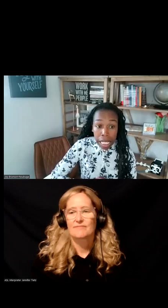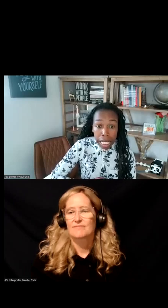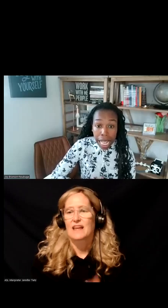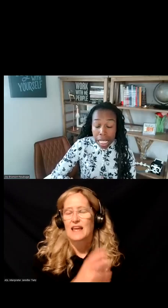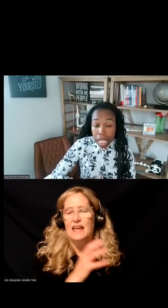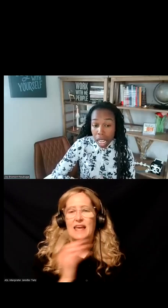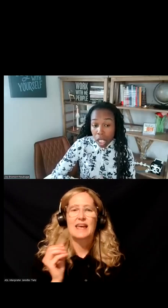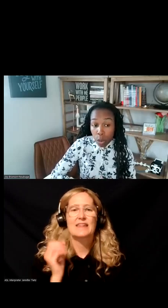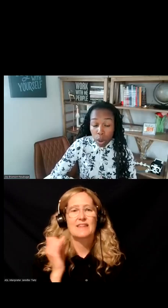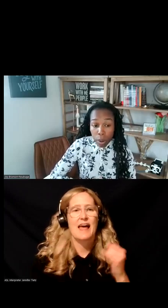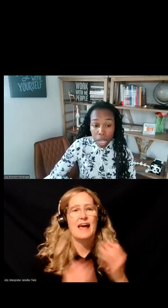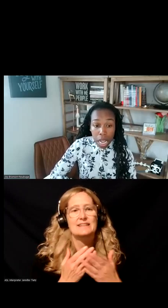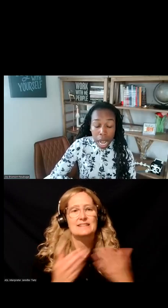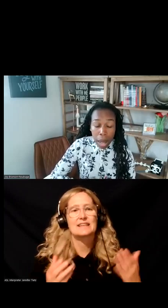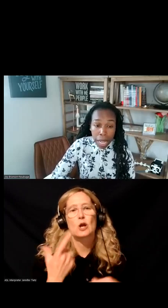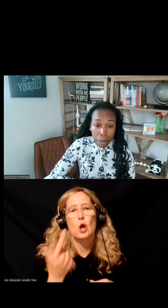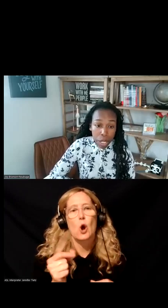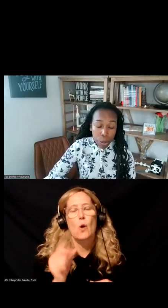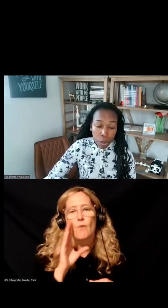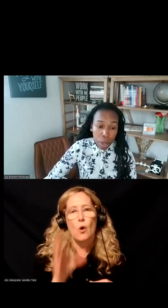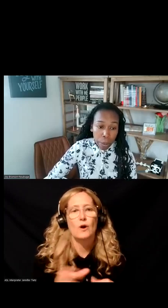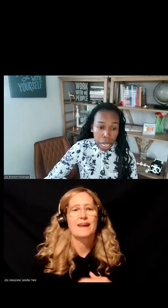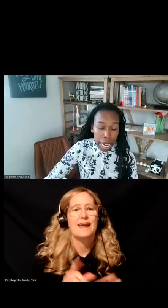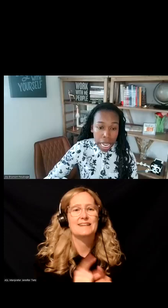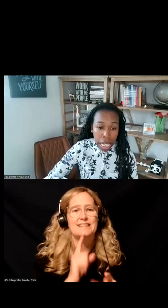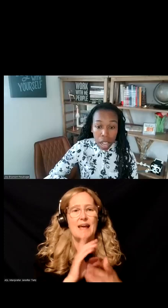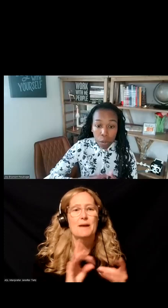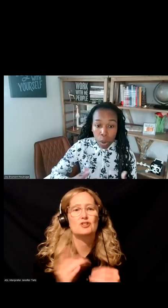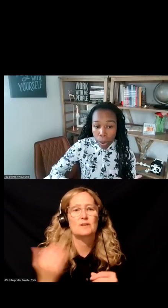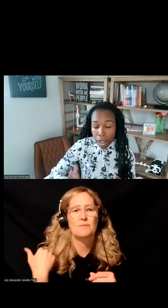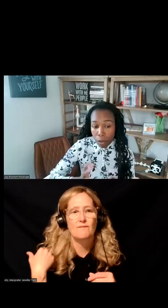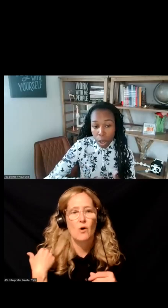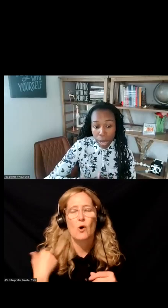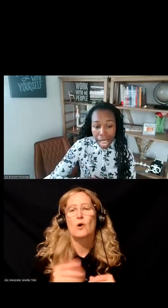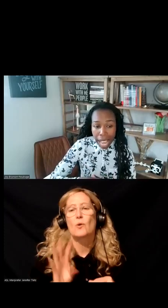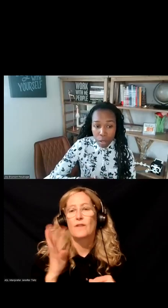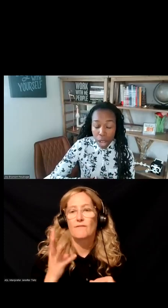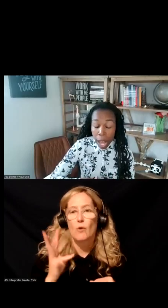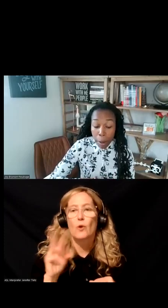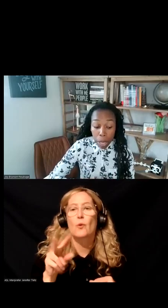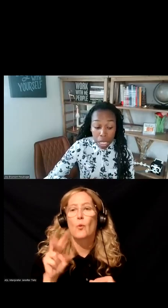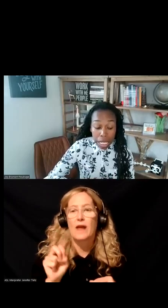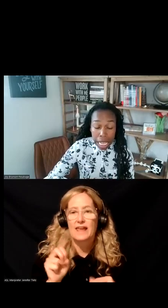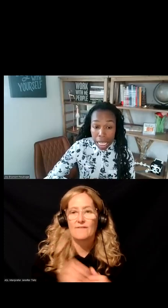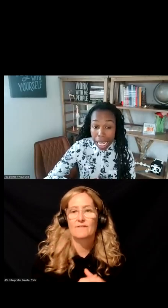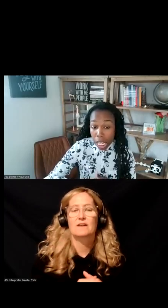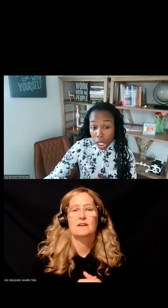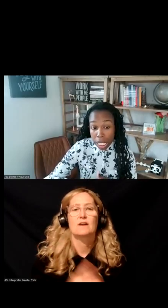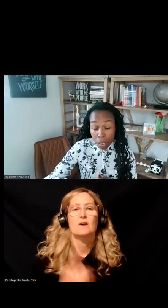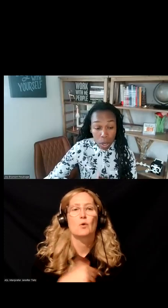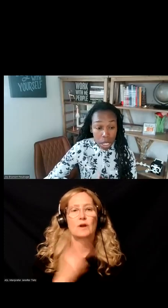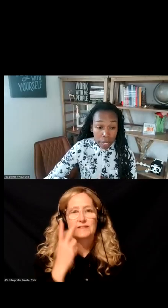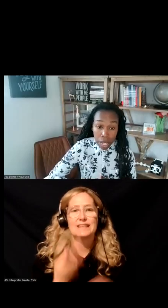And lastly, the go forward. As I mentioned before, we are in the fourth wave. We have seen